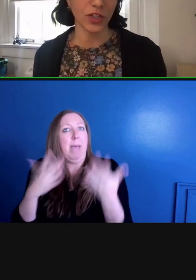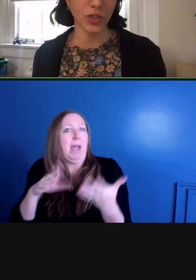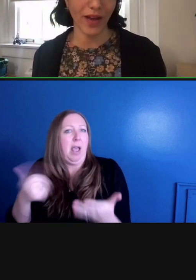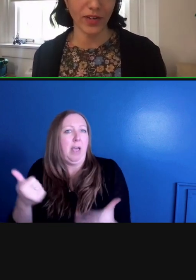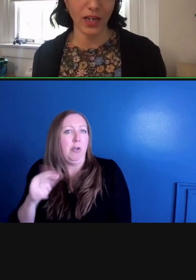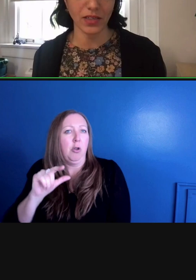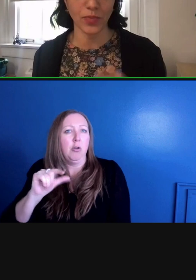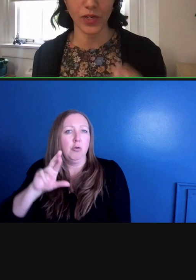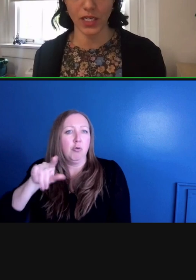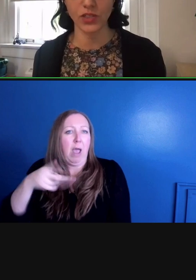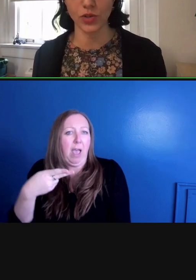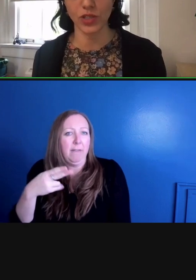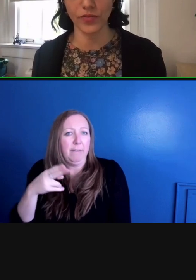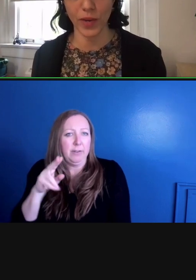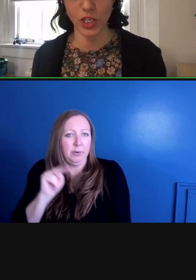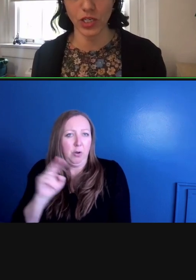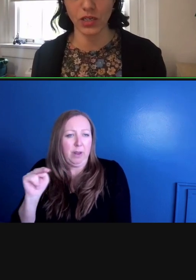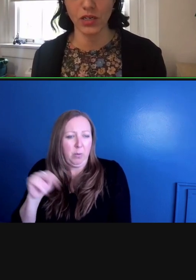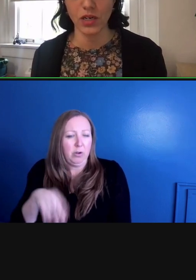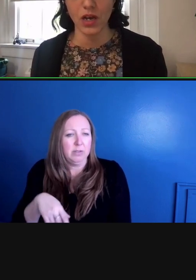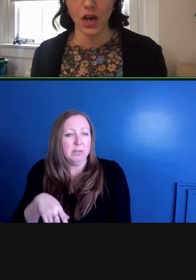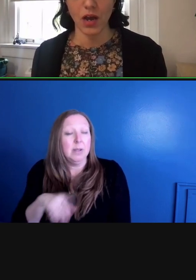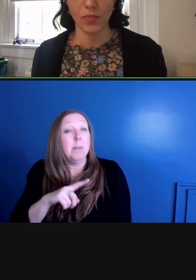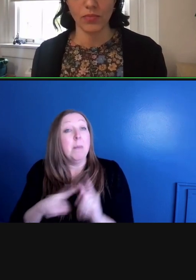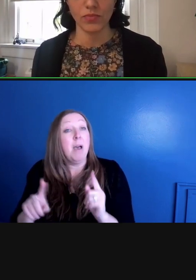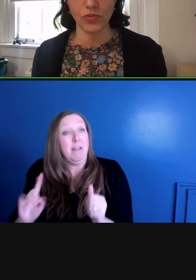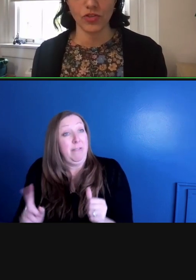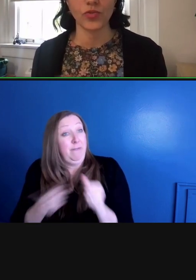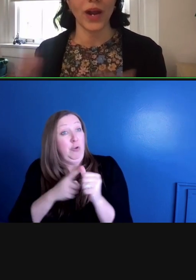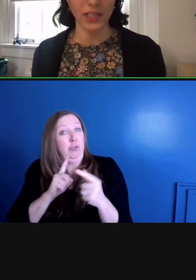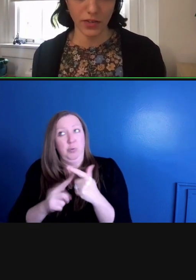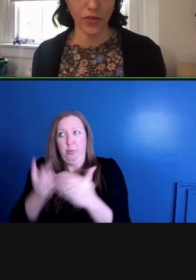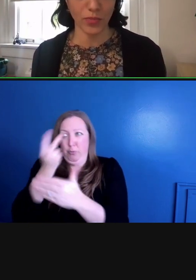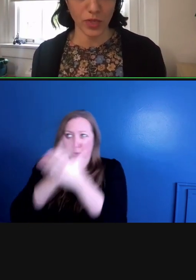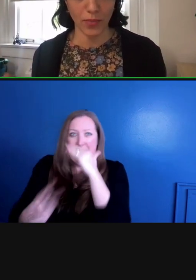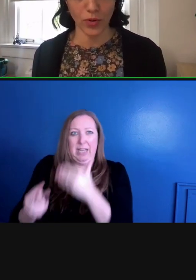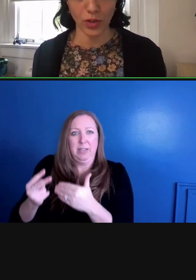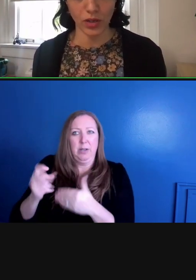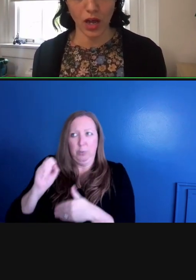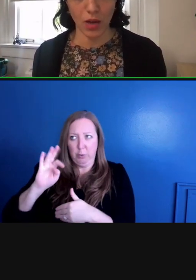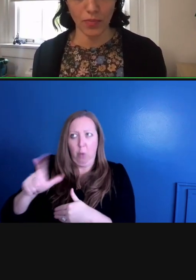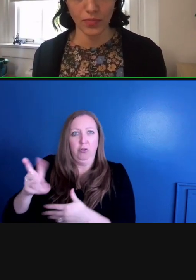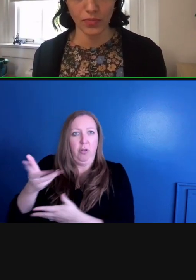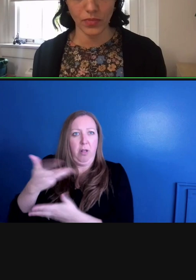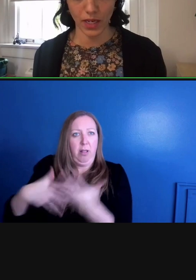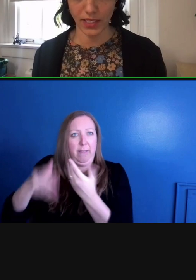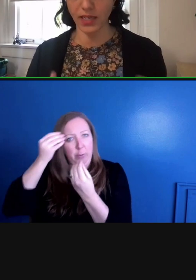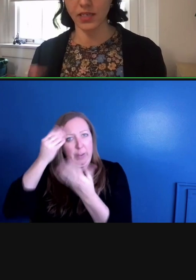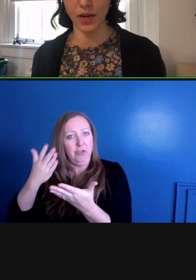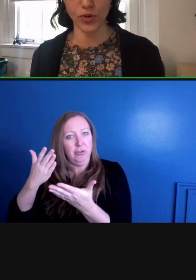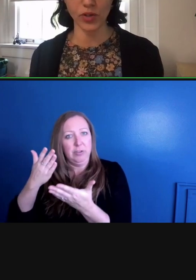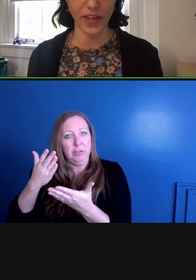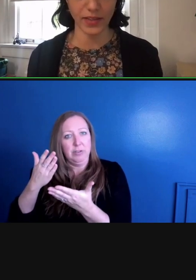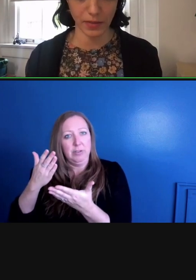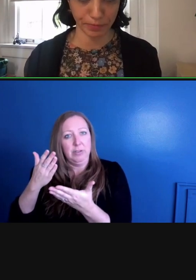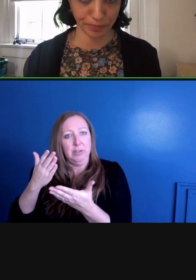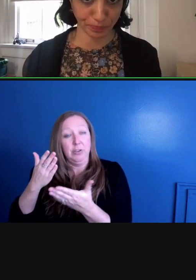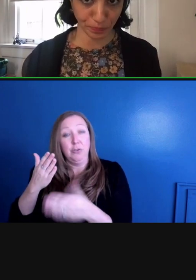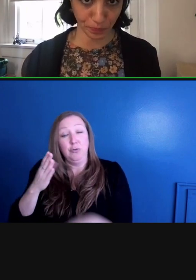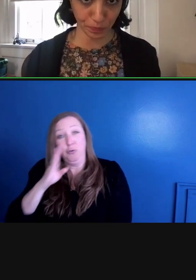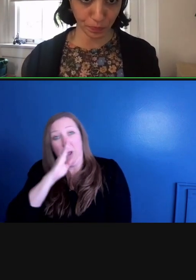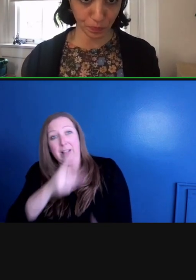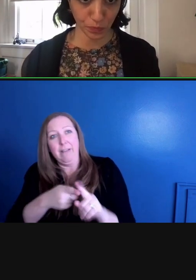this is the first graph net to predict social information directly from temporal, extended temporal